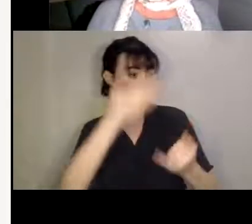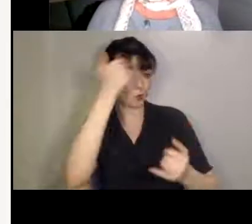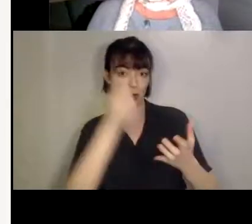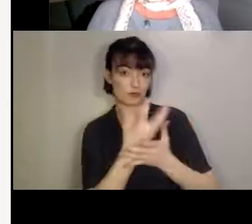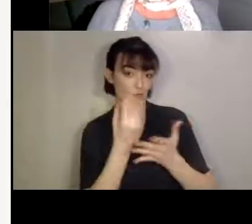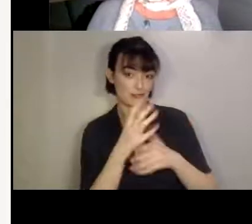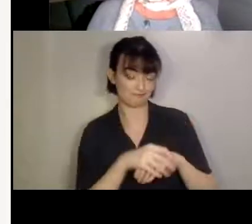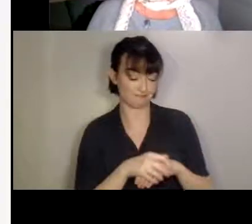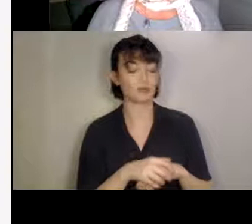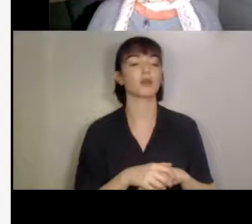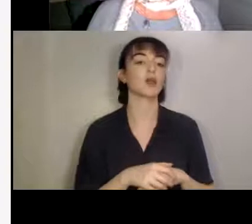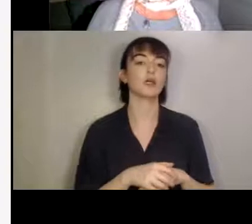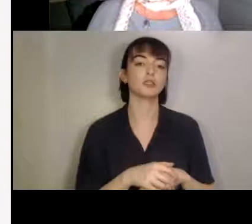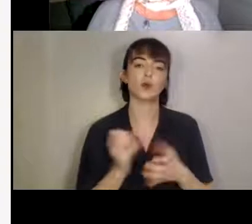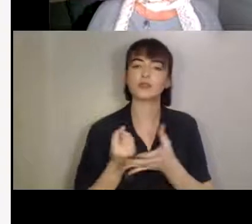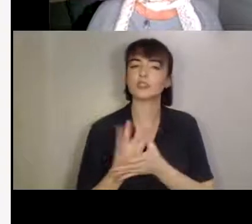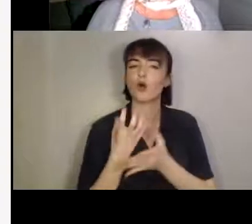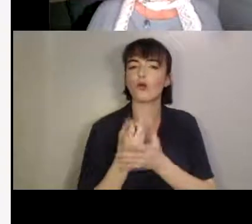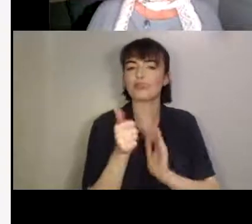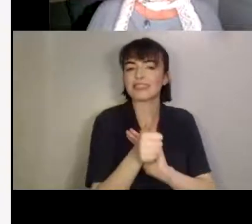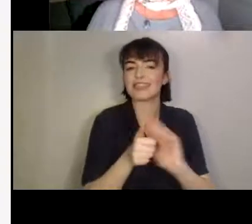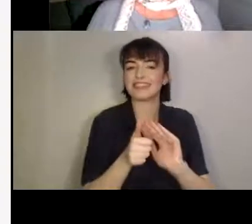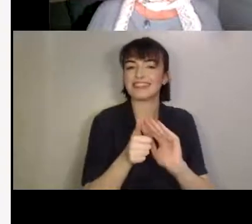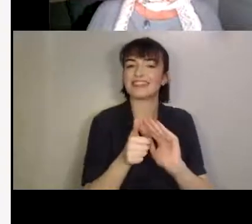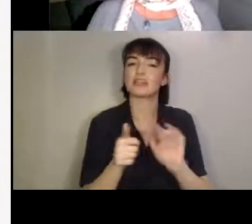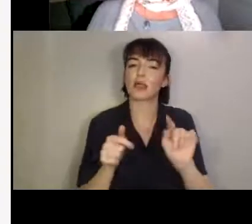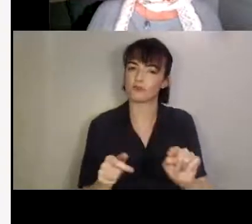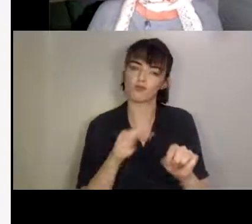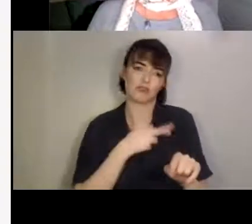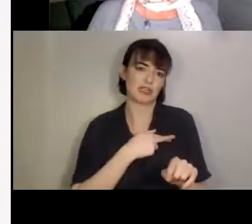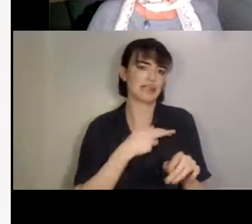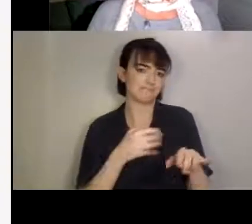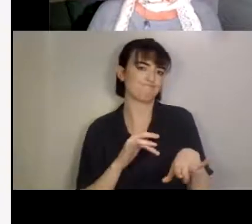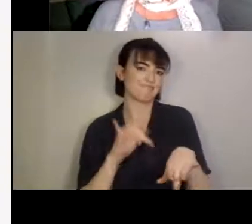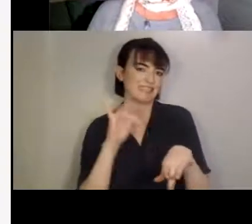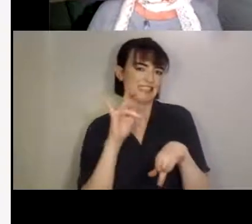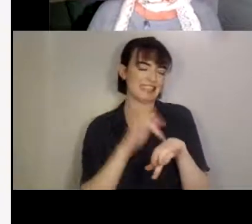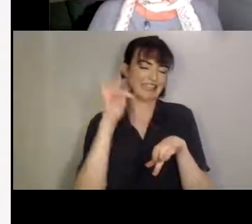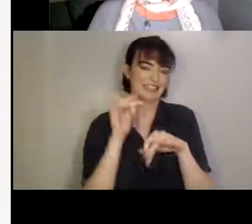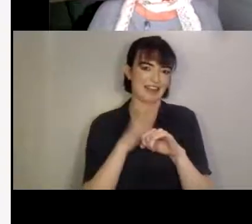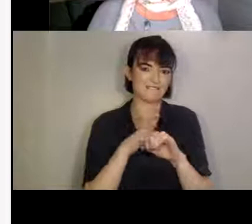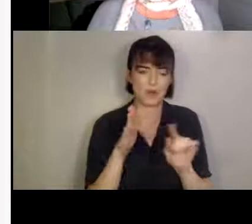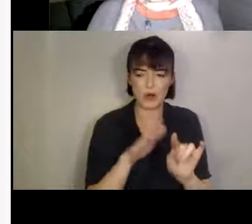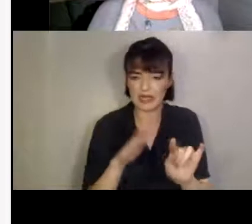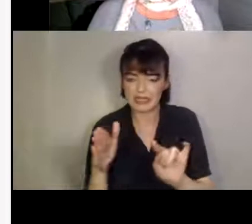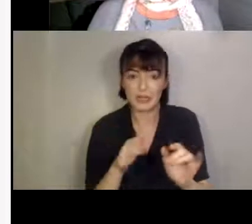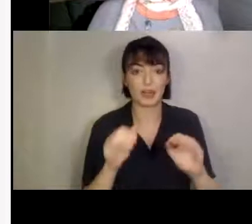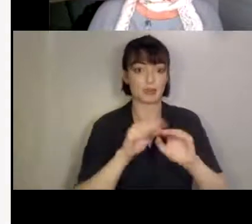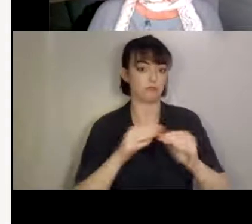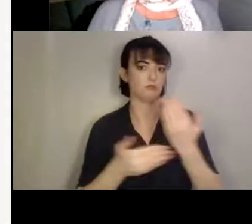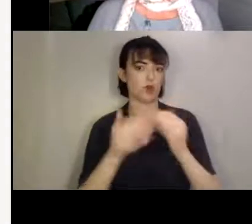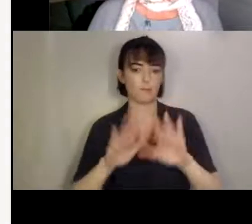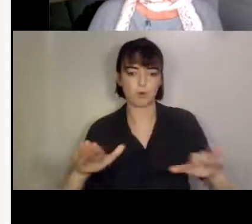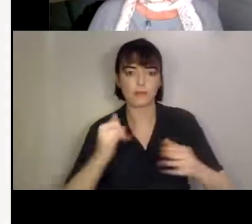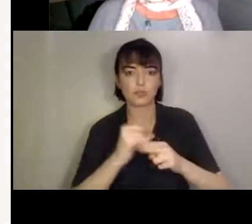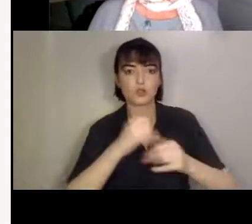we know, are very sensitive to being measured in this period of the primary school years. And in hearing children,